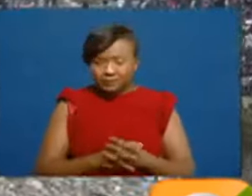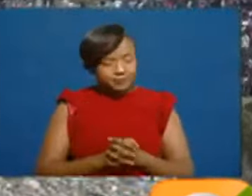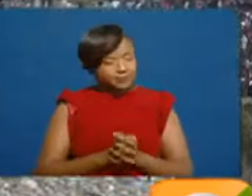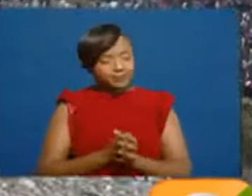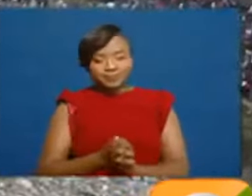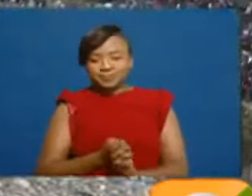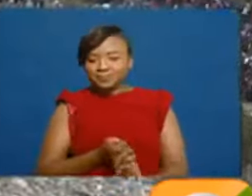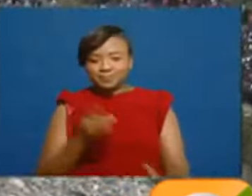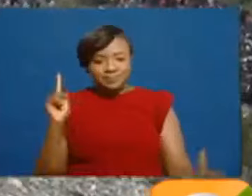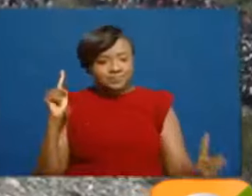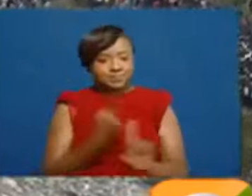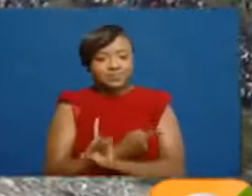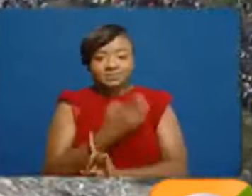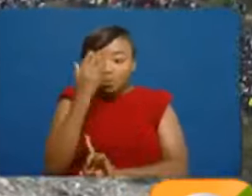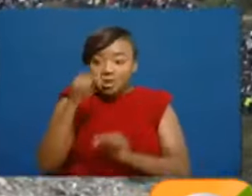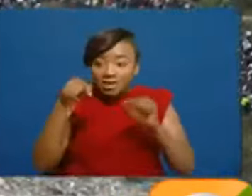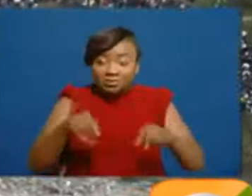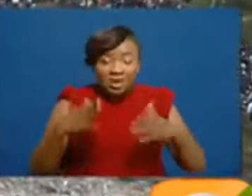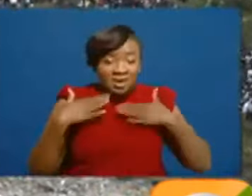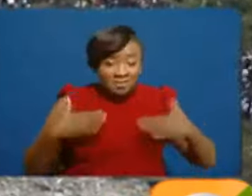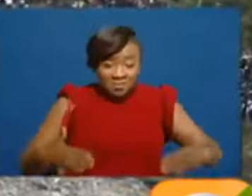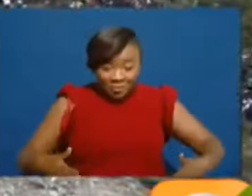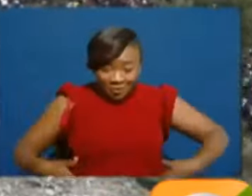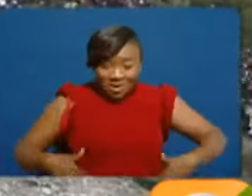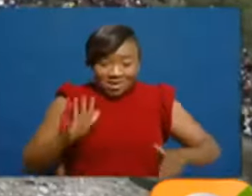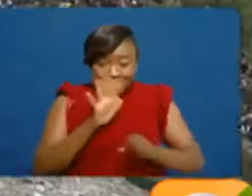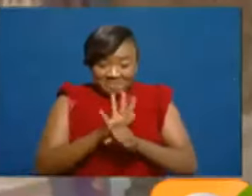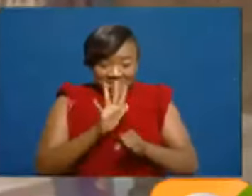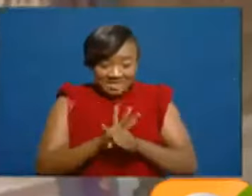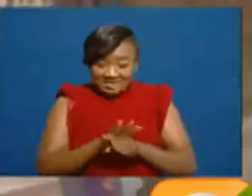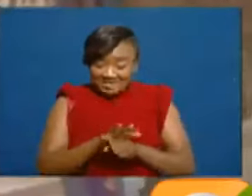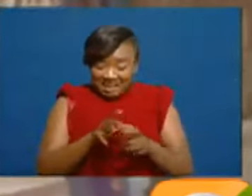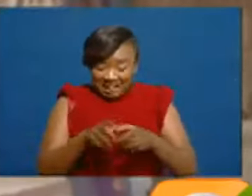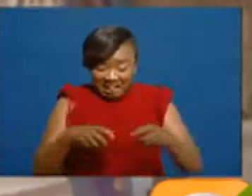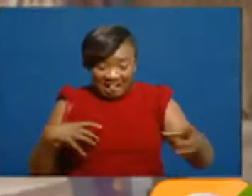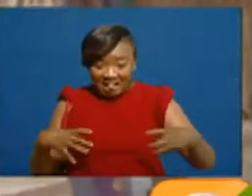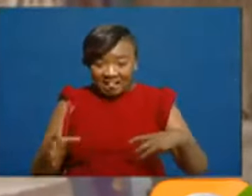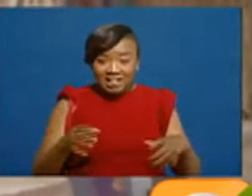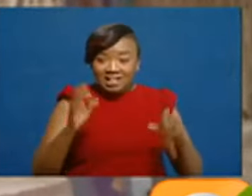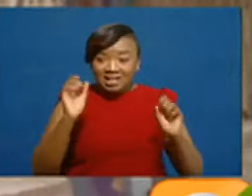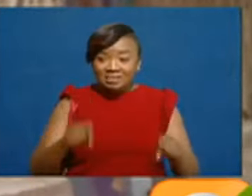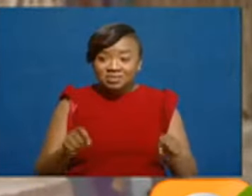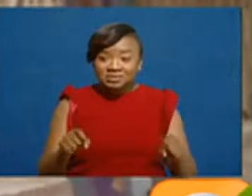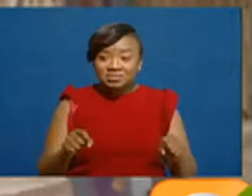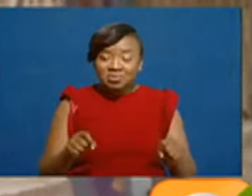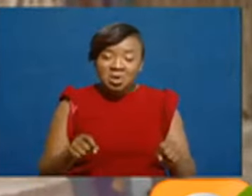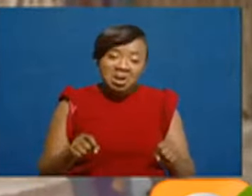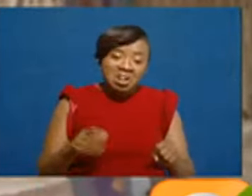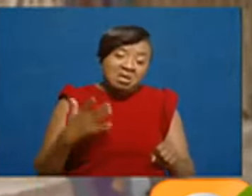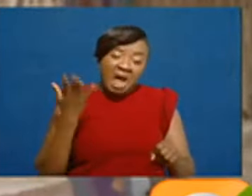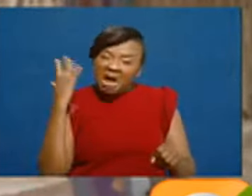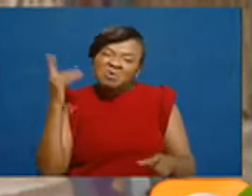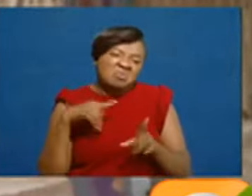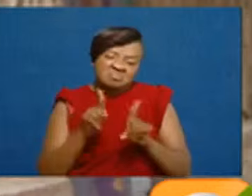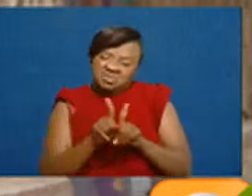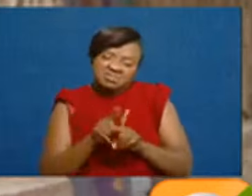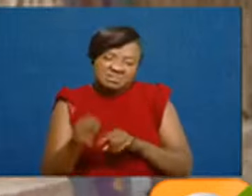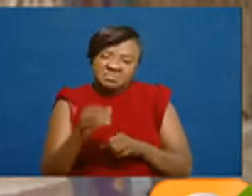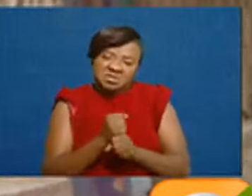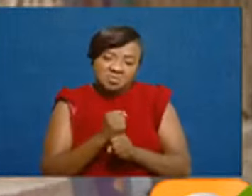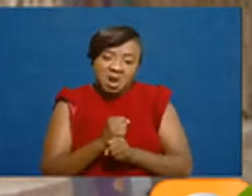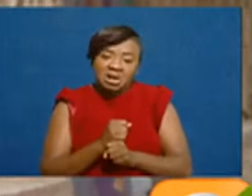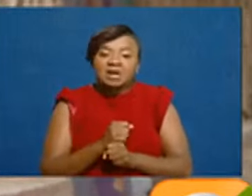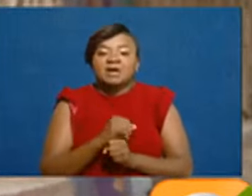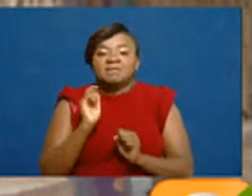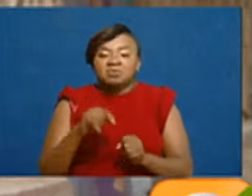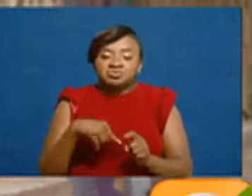different as the bodies have been dismembered and in a bad state. Nimetoa moja ukae hata kama ni mwaka usikie